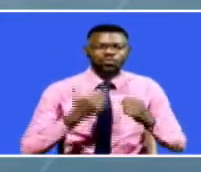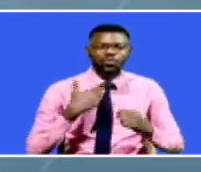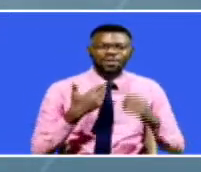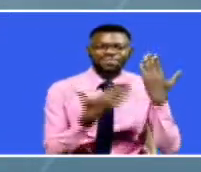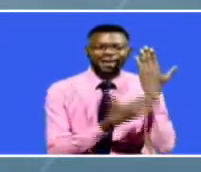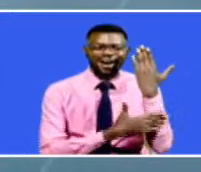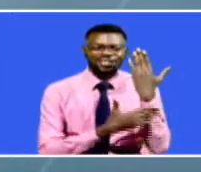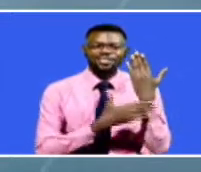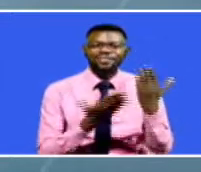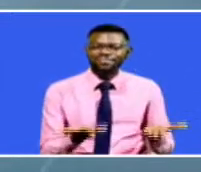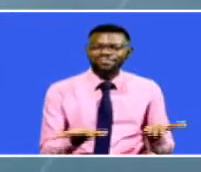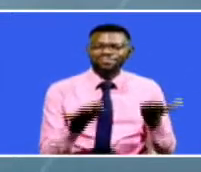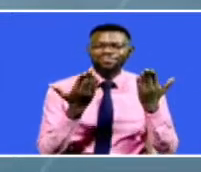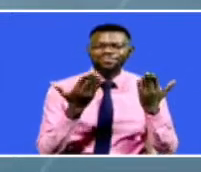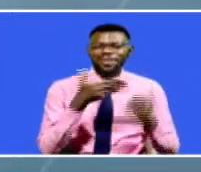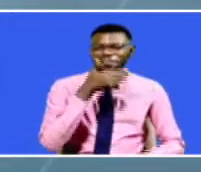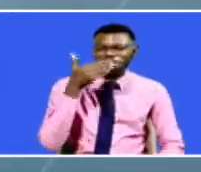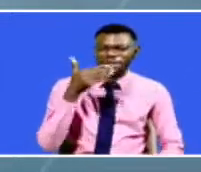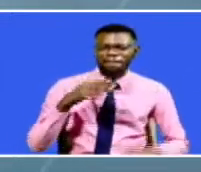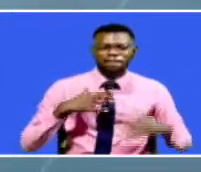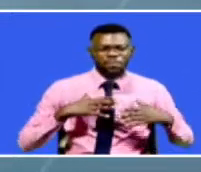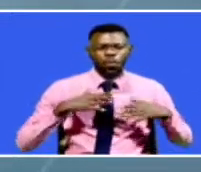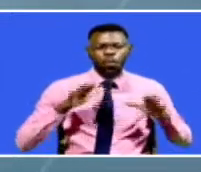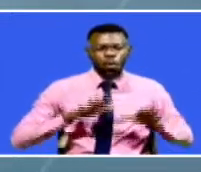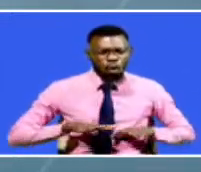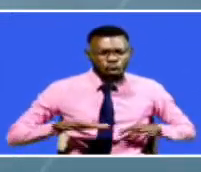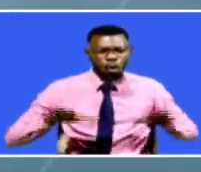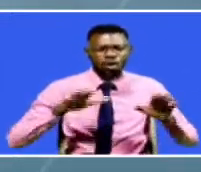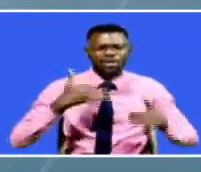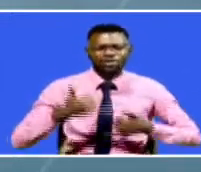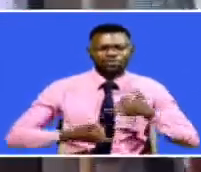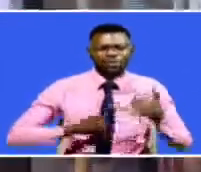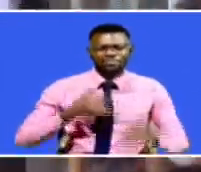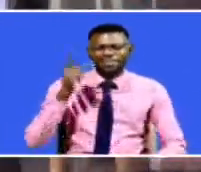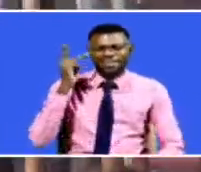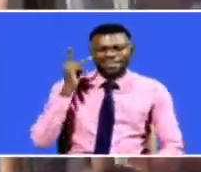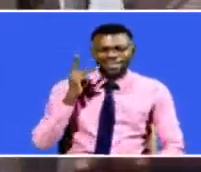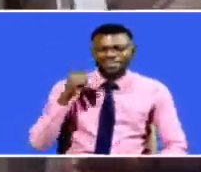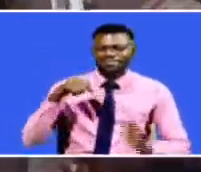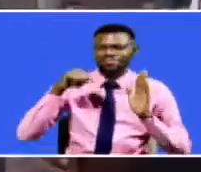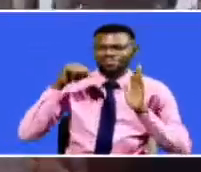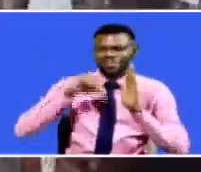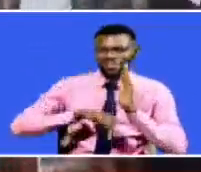a better place for all. Ken Gashohi with the details.